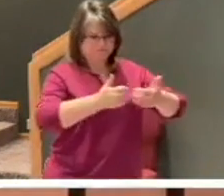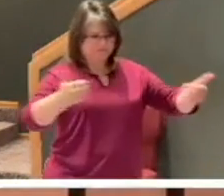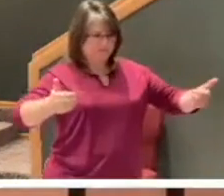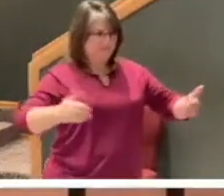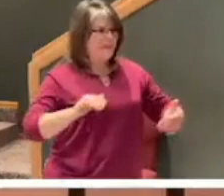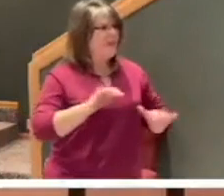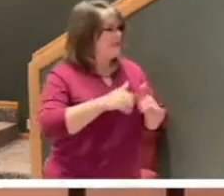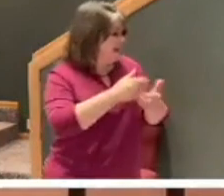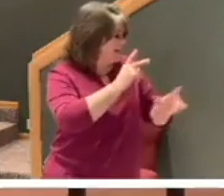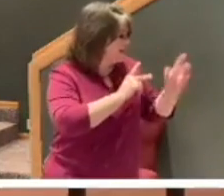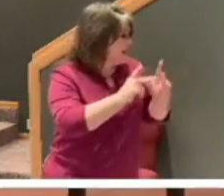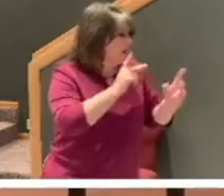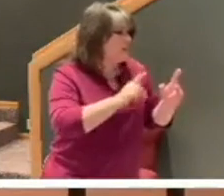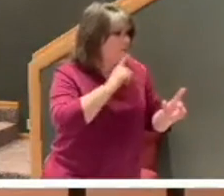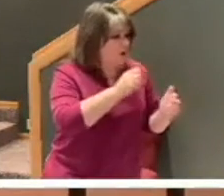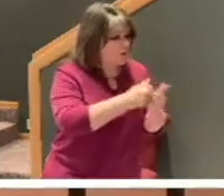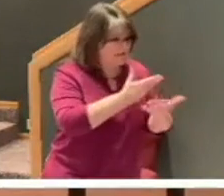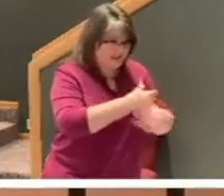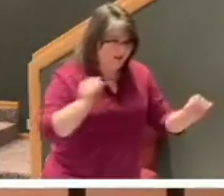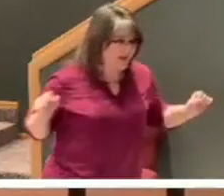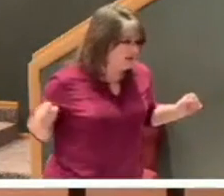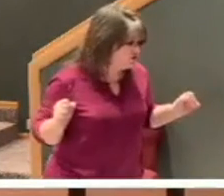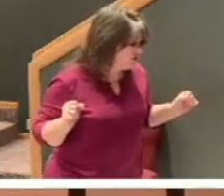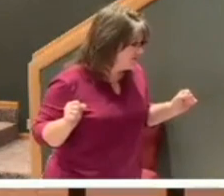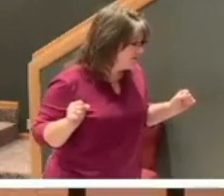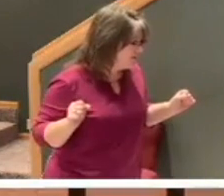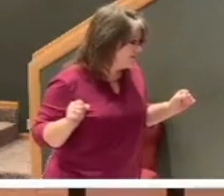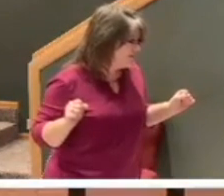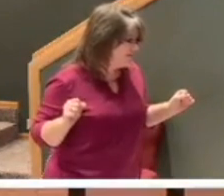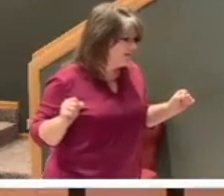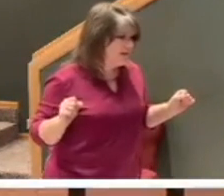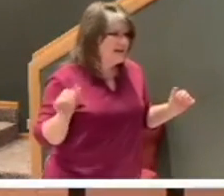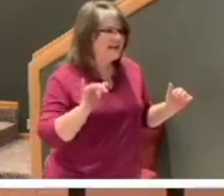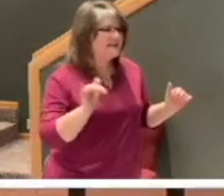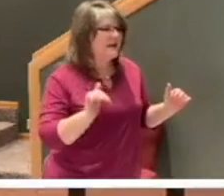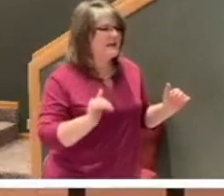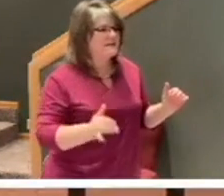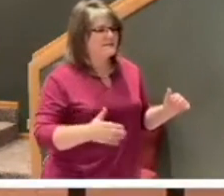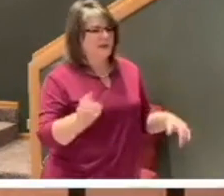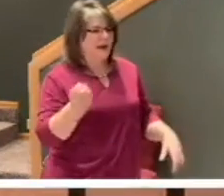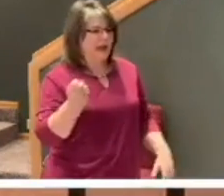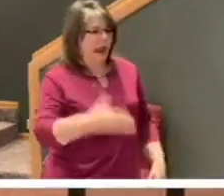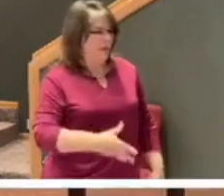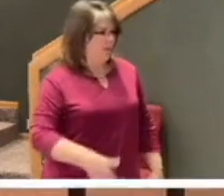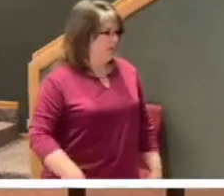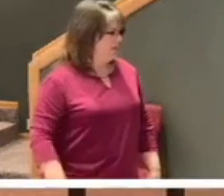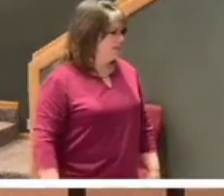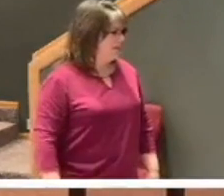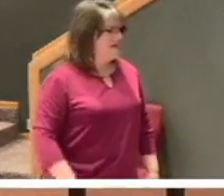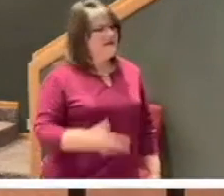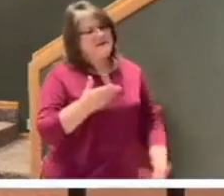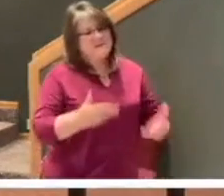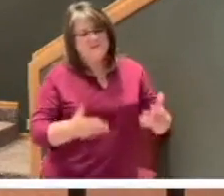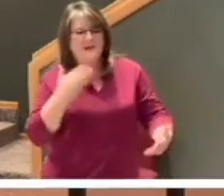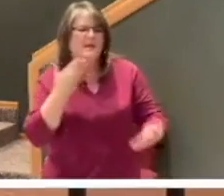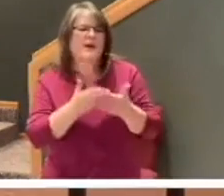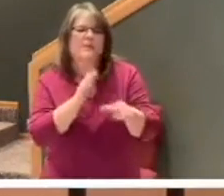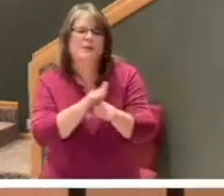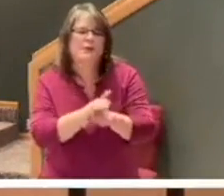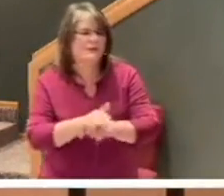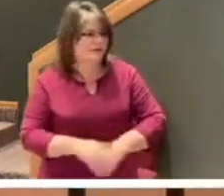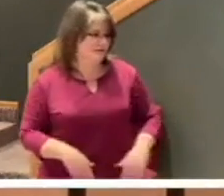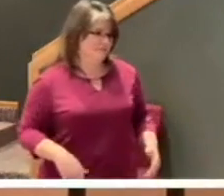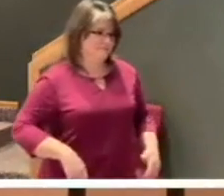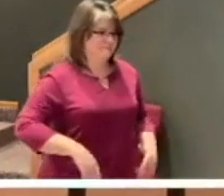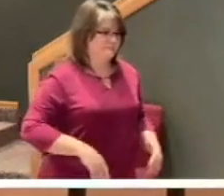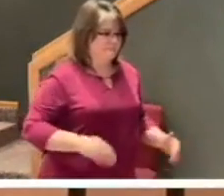That's how people treat their salvation. Like it's a gamble. Maybe I'll be good enough. I got a newsflash